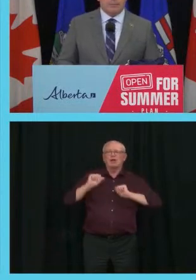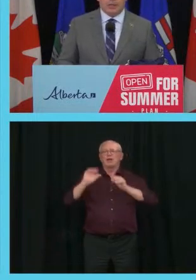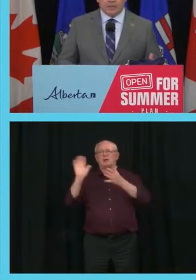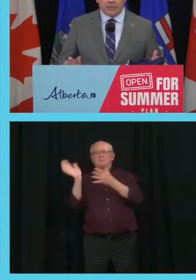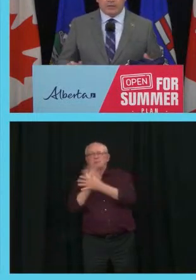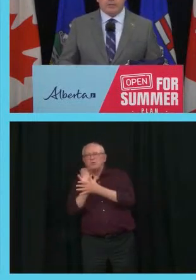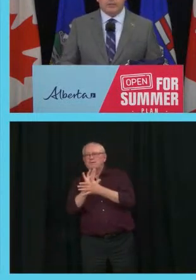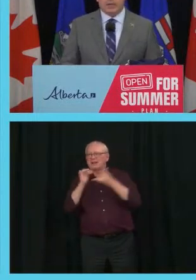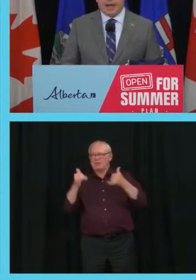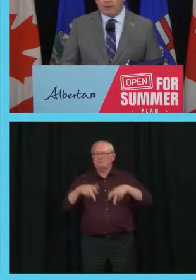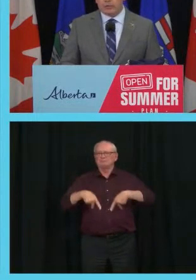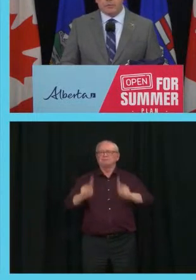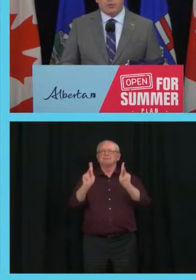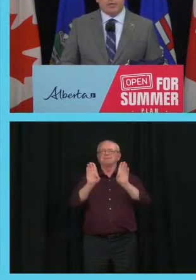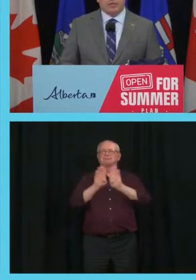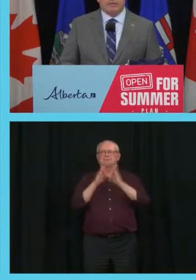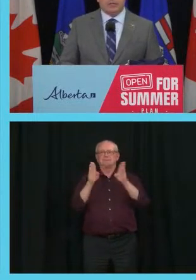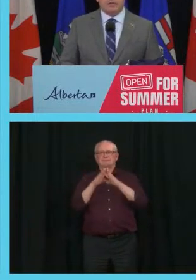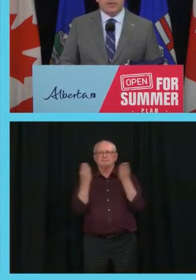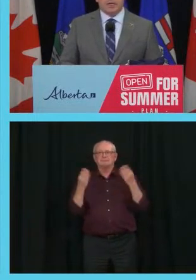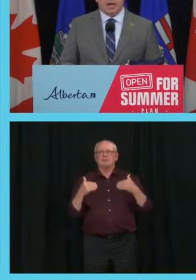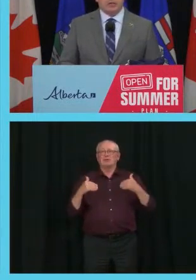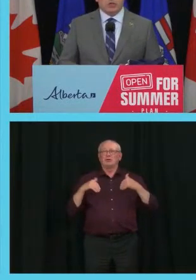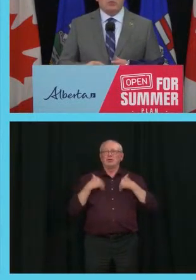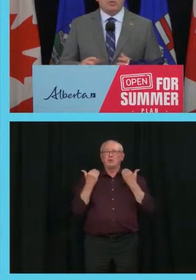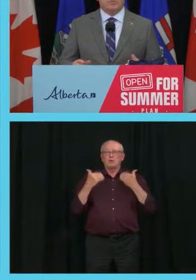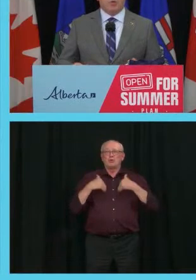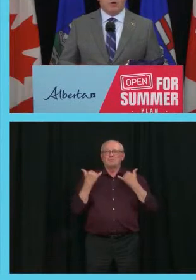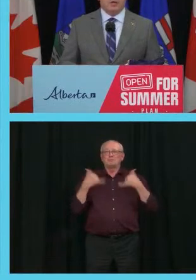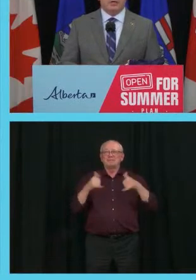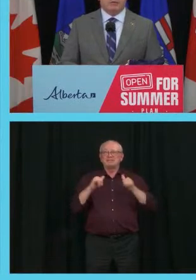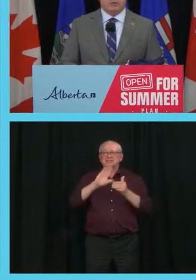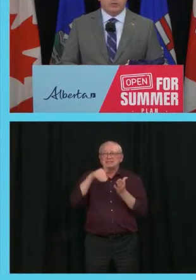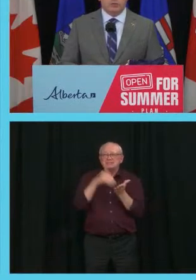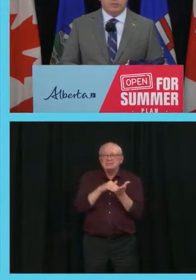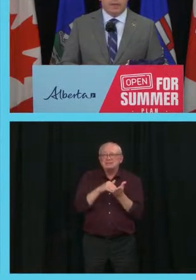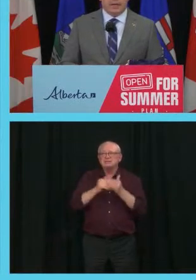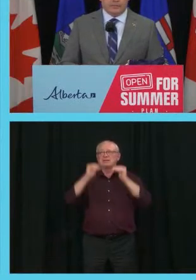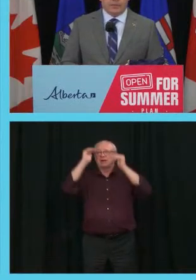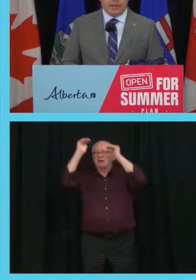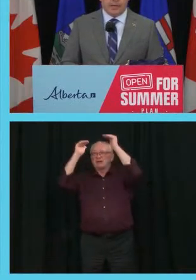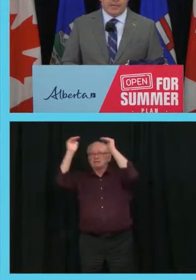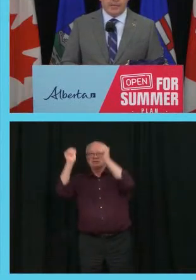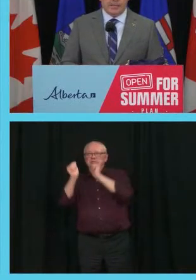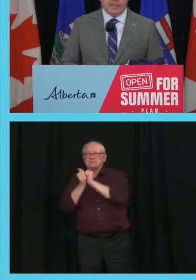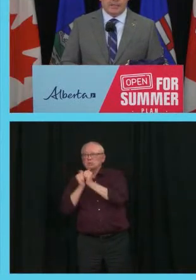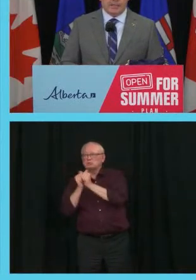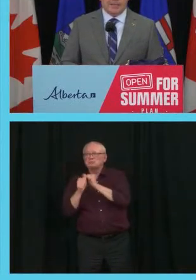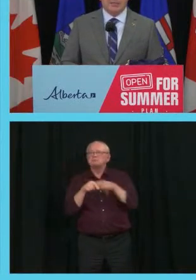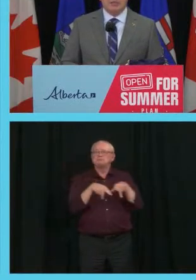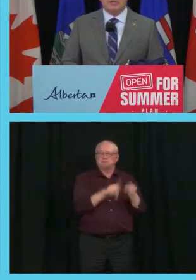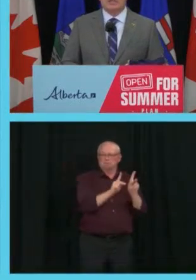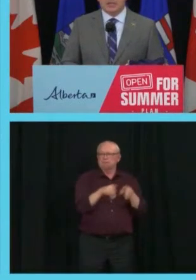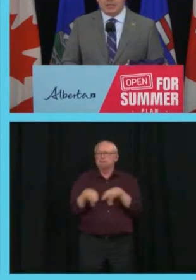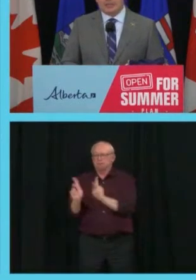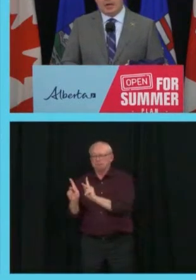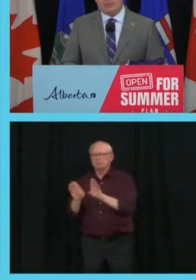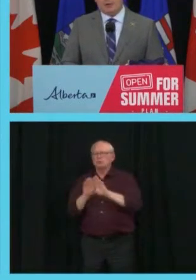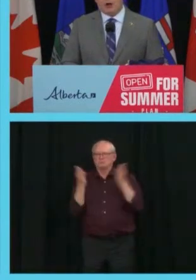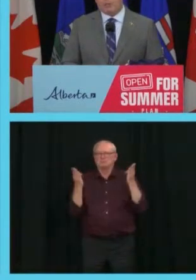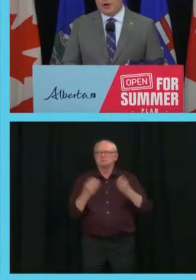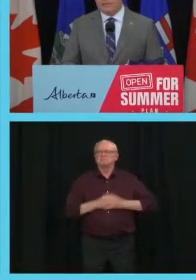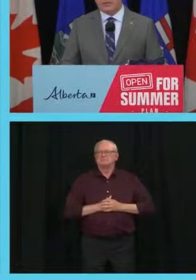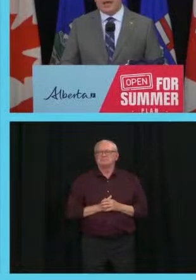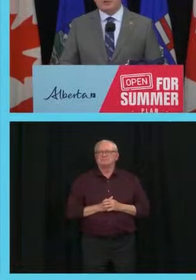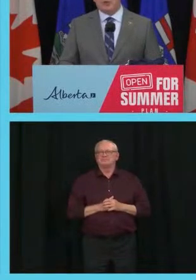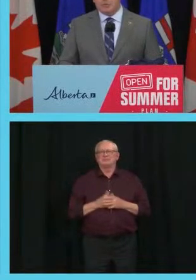activities like play centers and adult sports activities and so much more can resume as of today. This is an exciting time